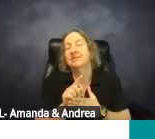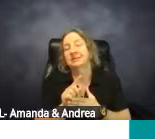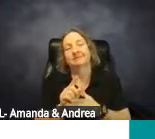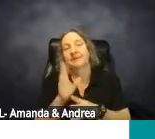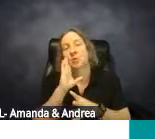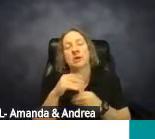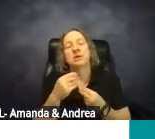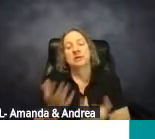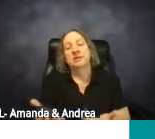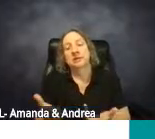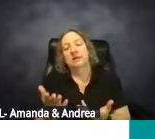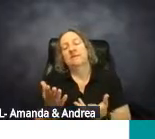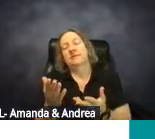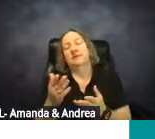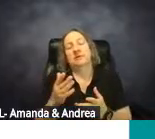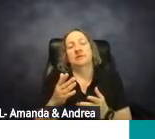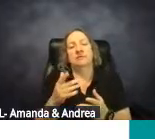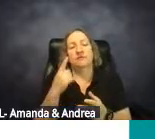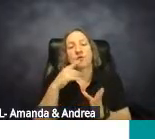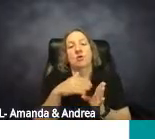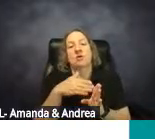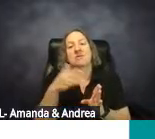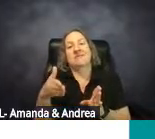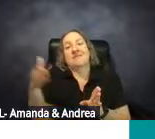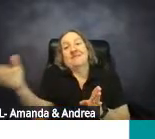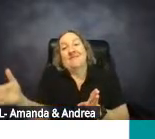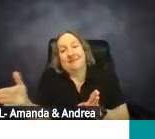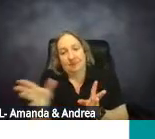in advance of their next meeting.